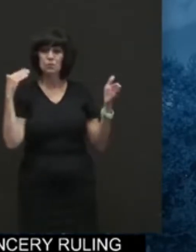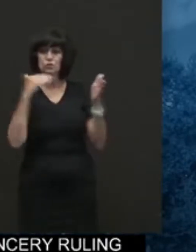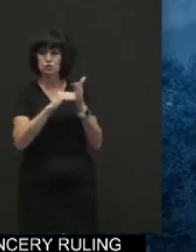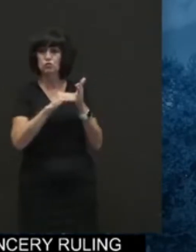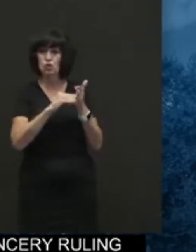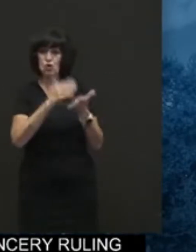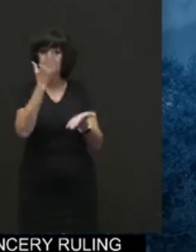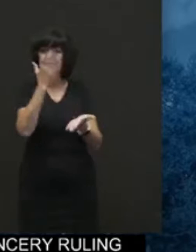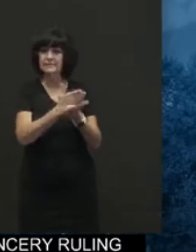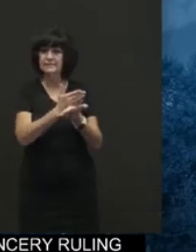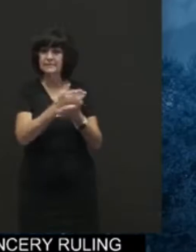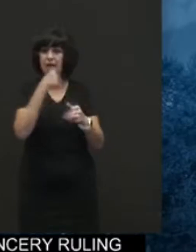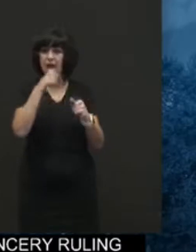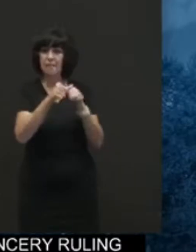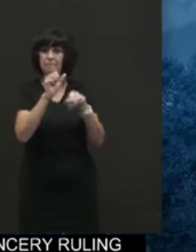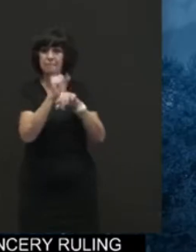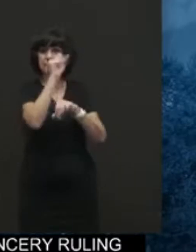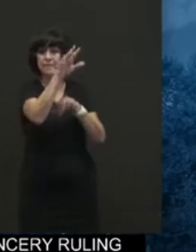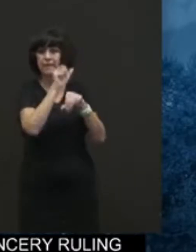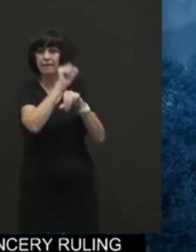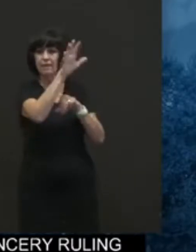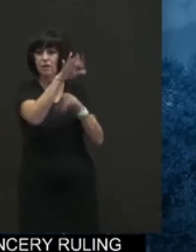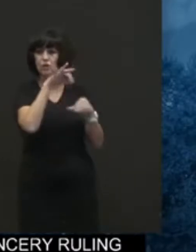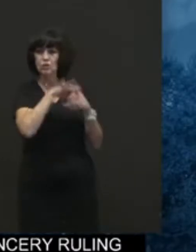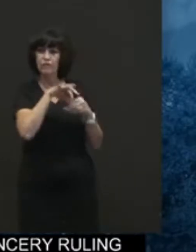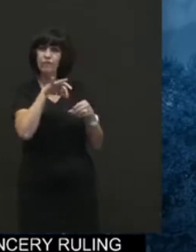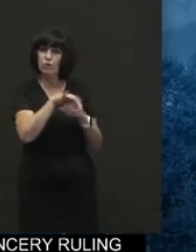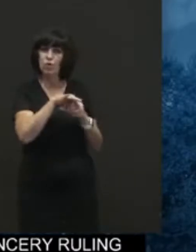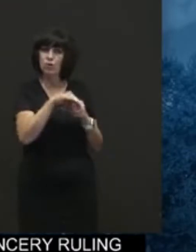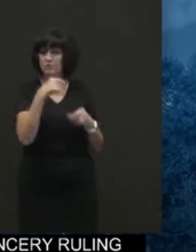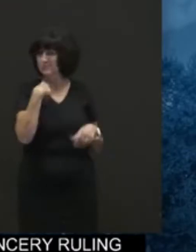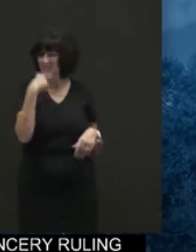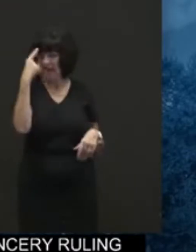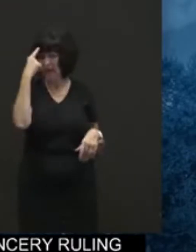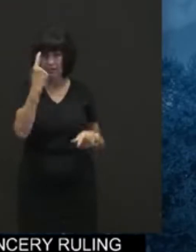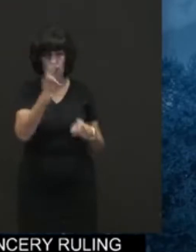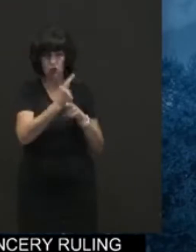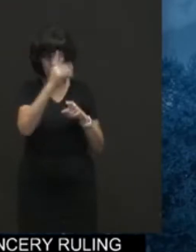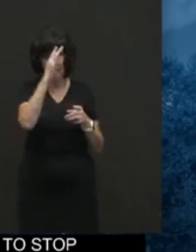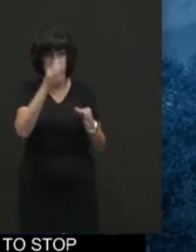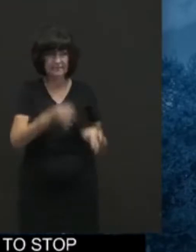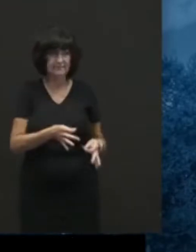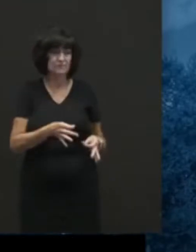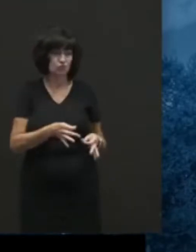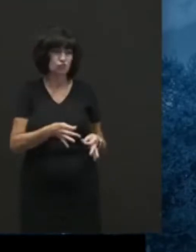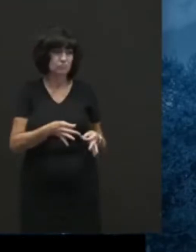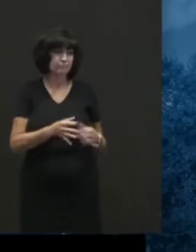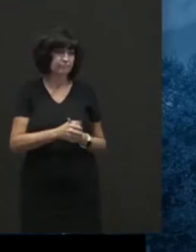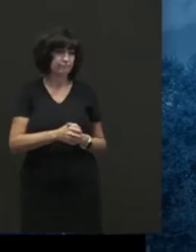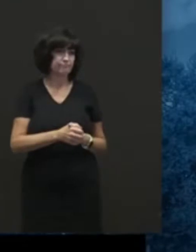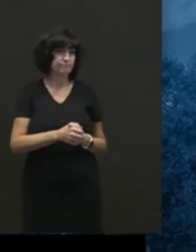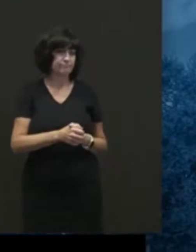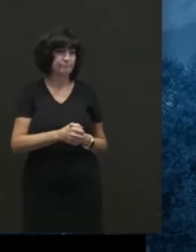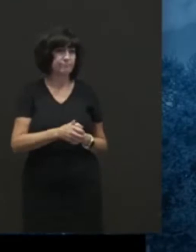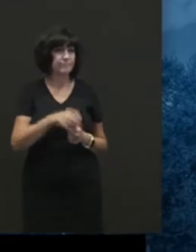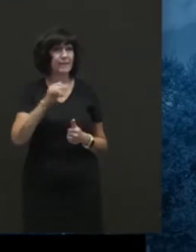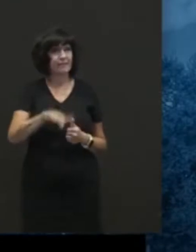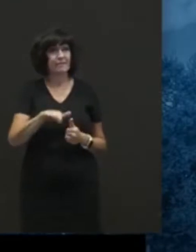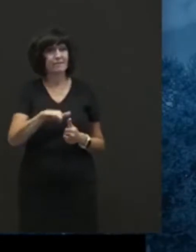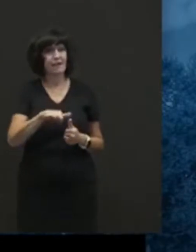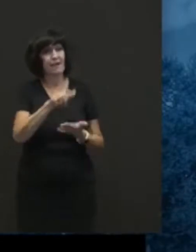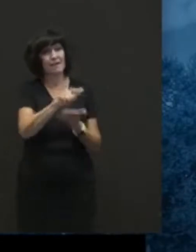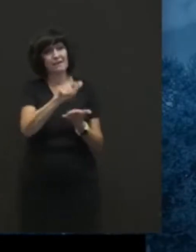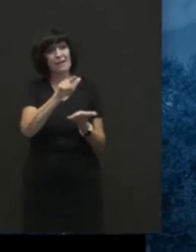decision, obviously. I think it's just common sense. The effort, the legislation that was